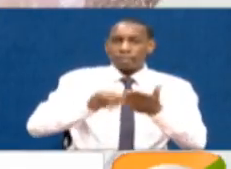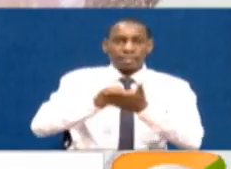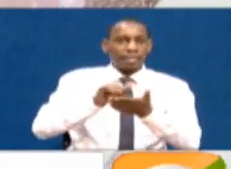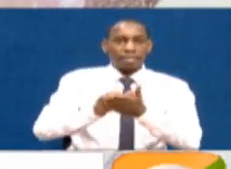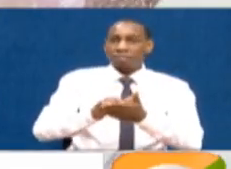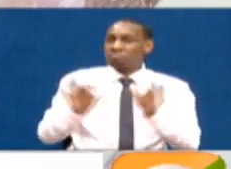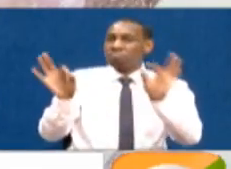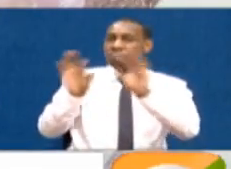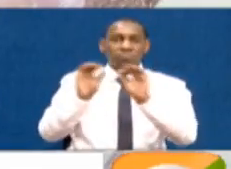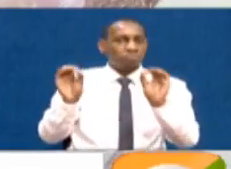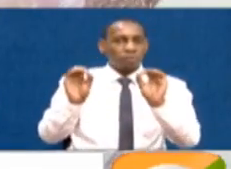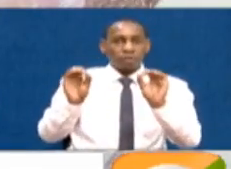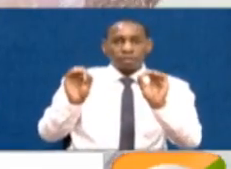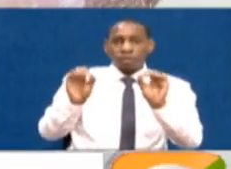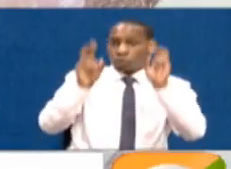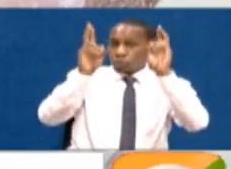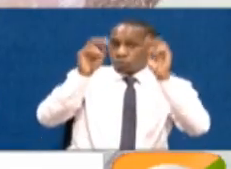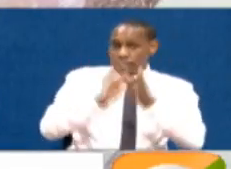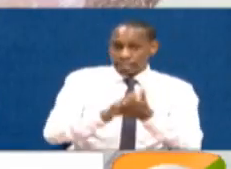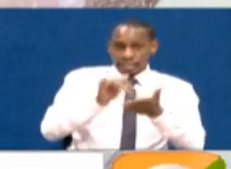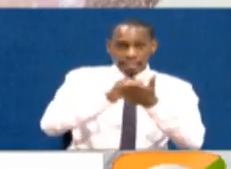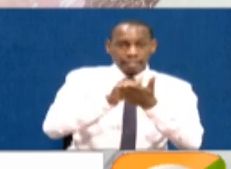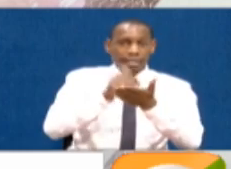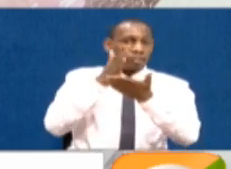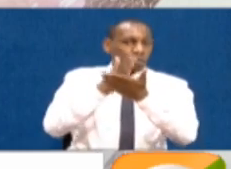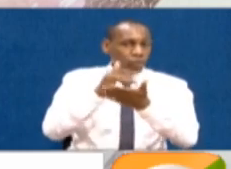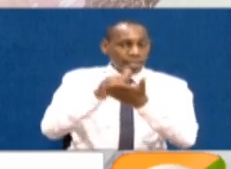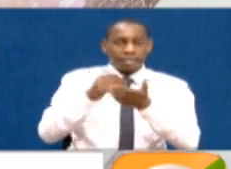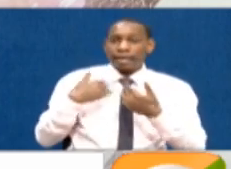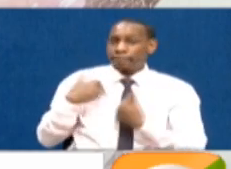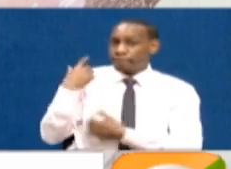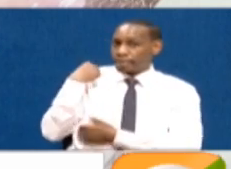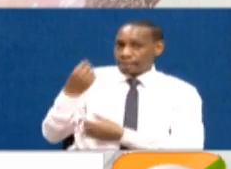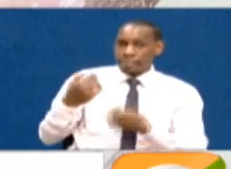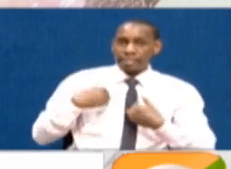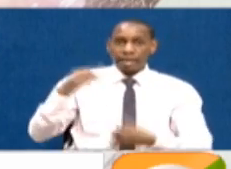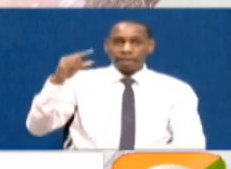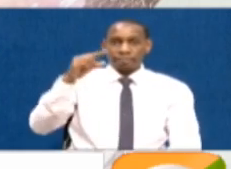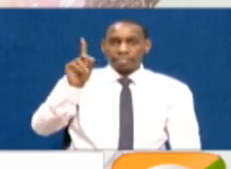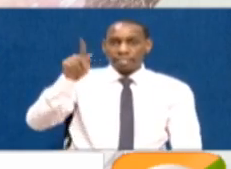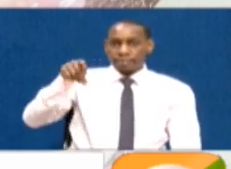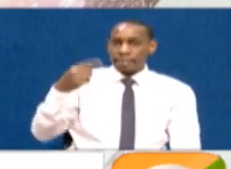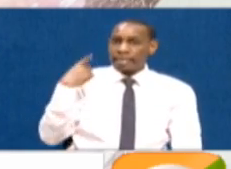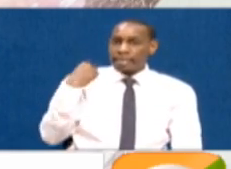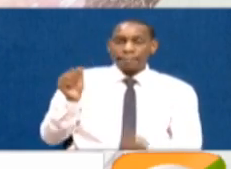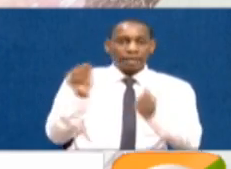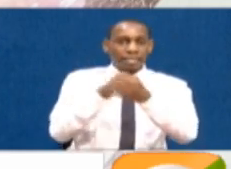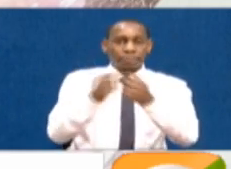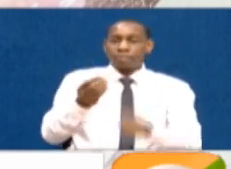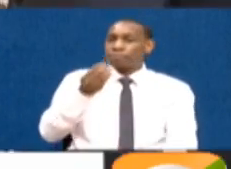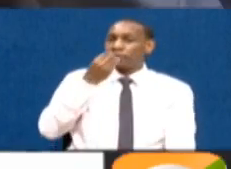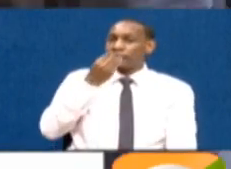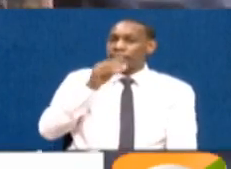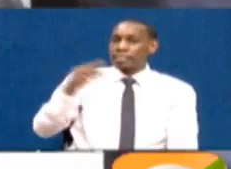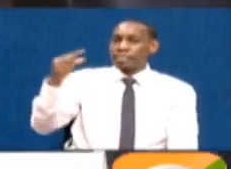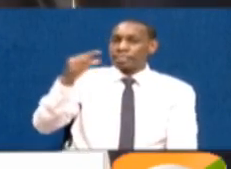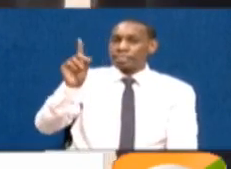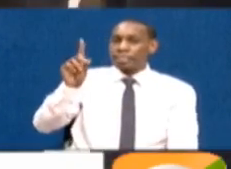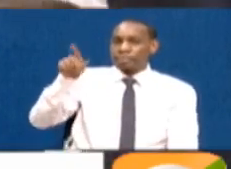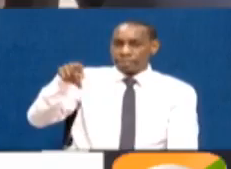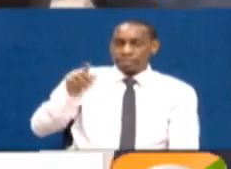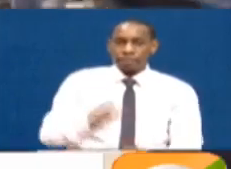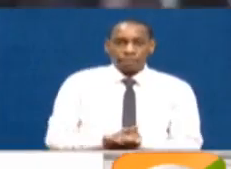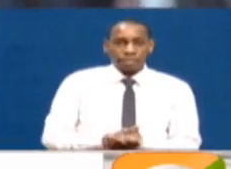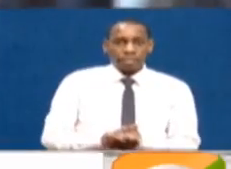nothing impressive about it, quoting, "It is true that you have numbers, you have GDP numbers, and you can't eat GDP."